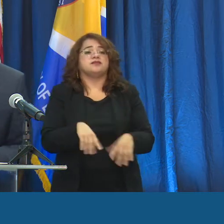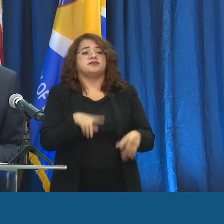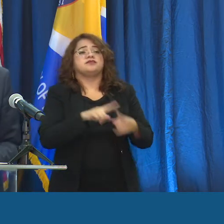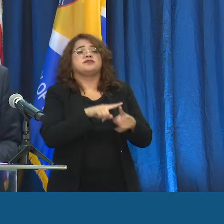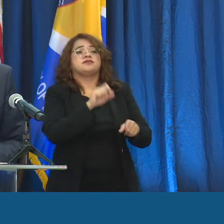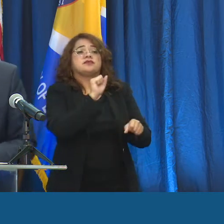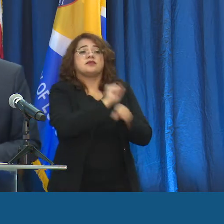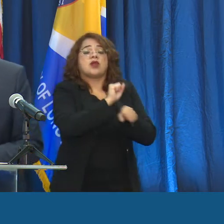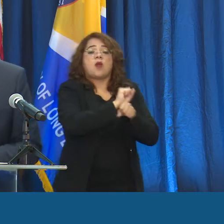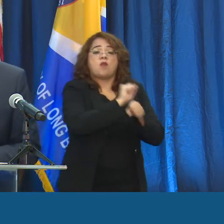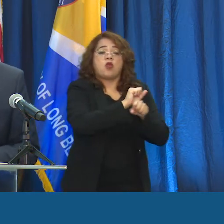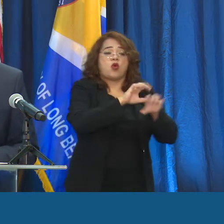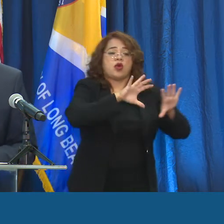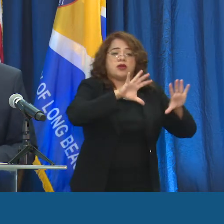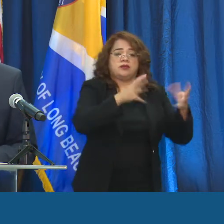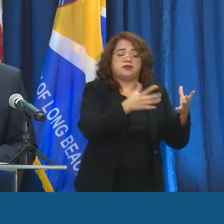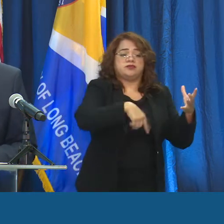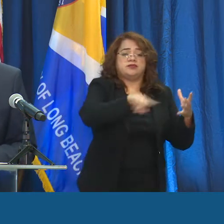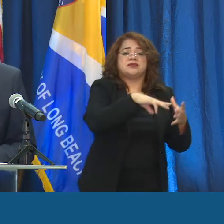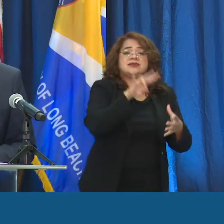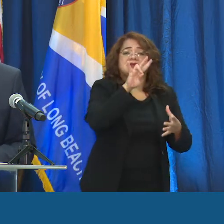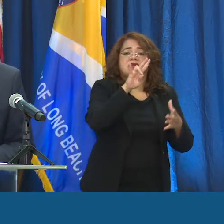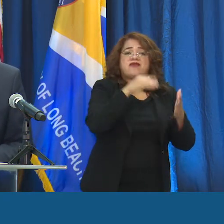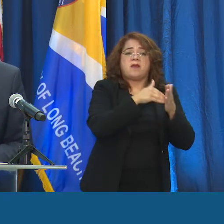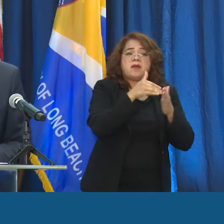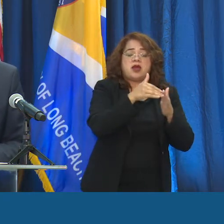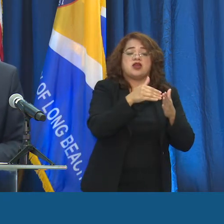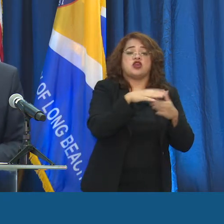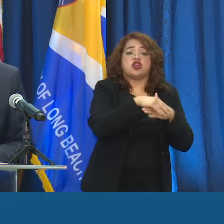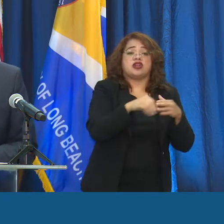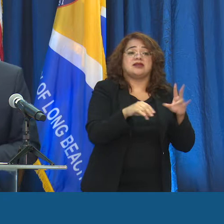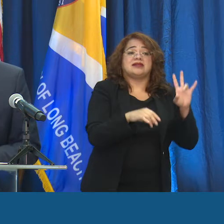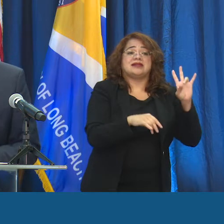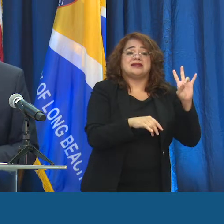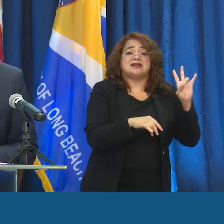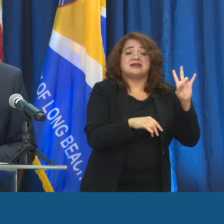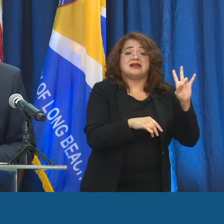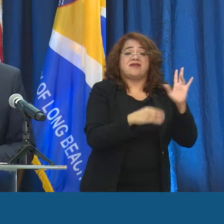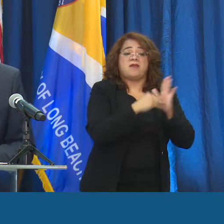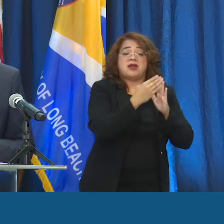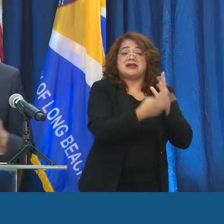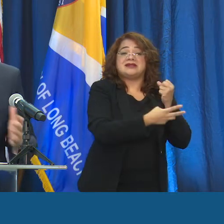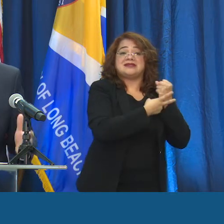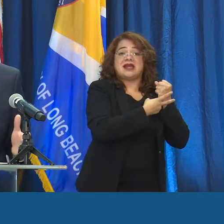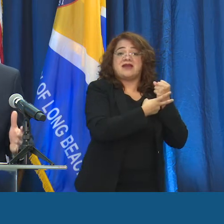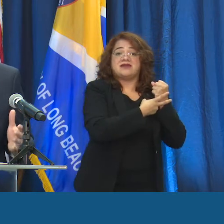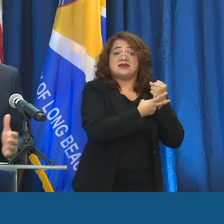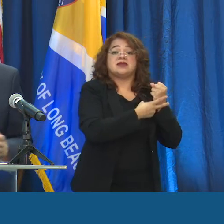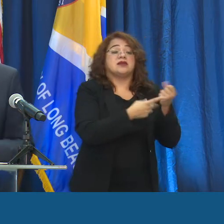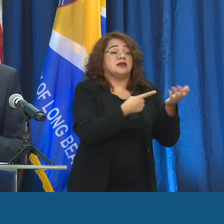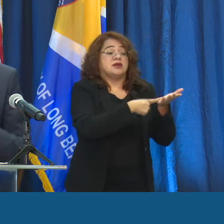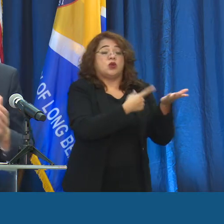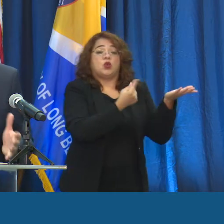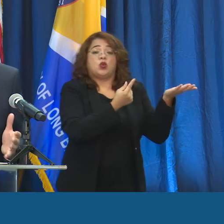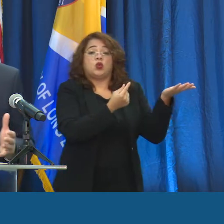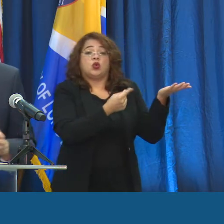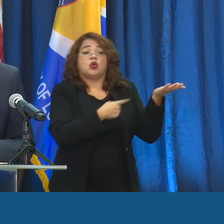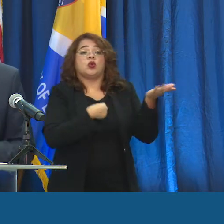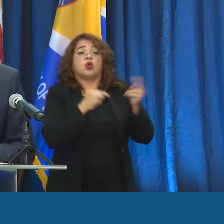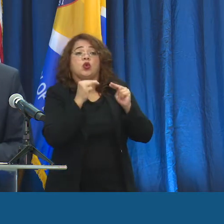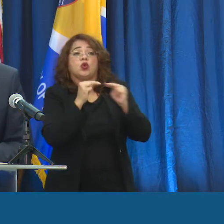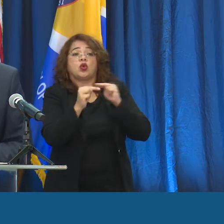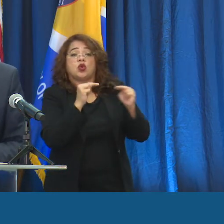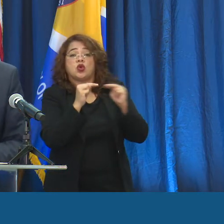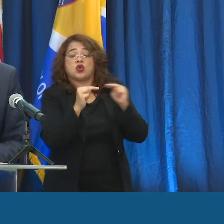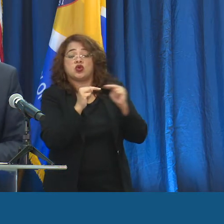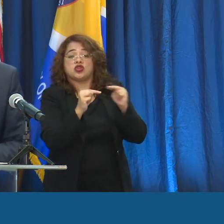have set a goal of $11 million in general fund savings, which could come at the bargaining table. This will be a negotiation, and